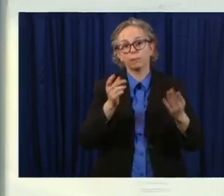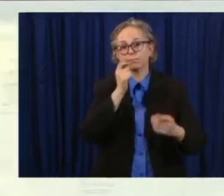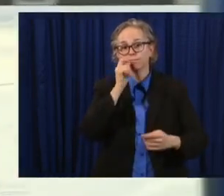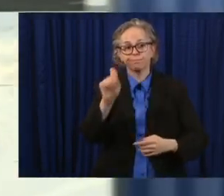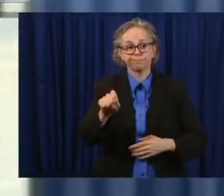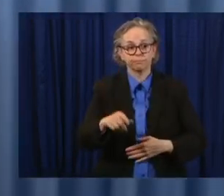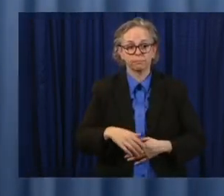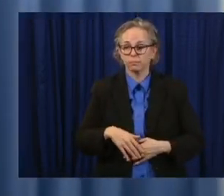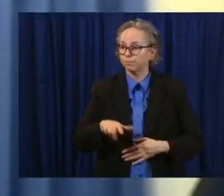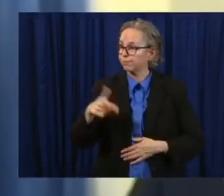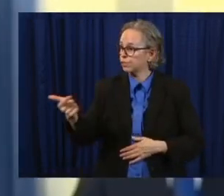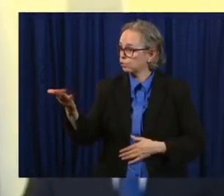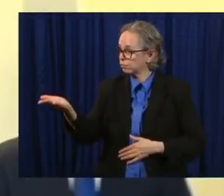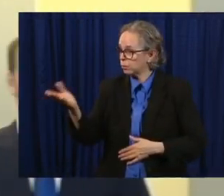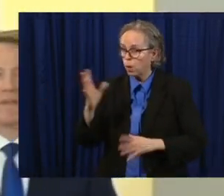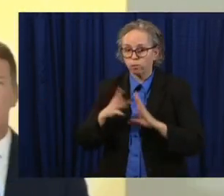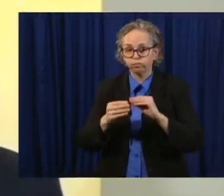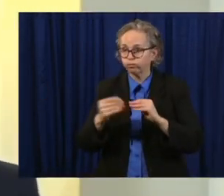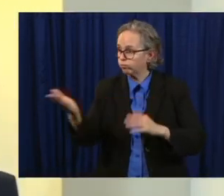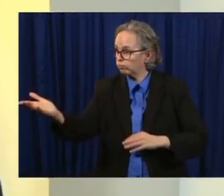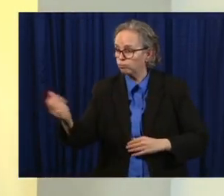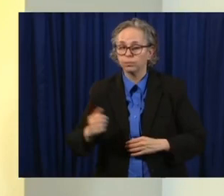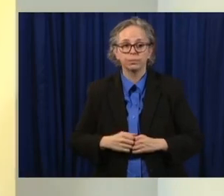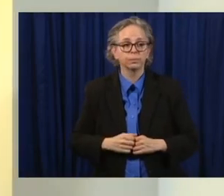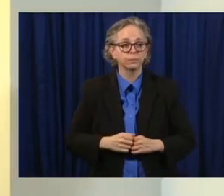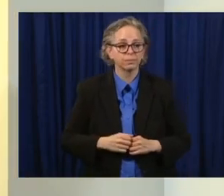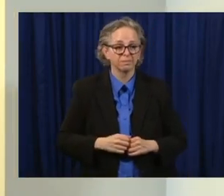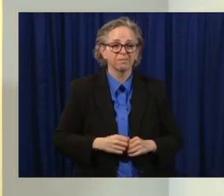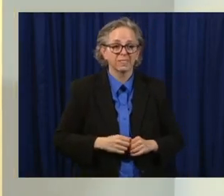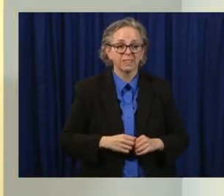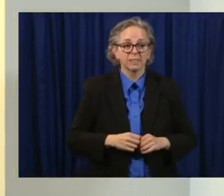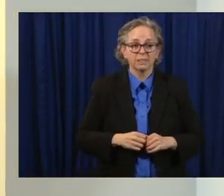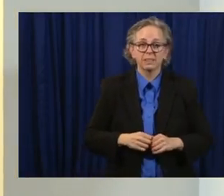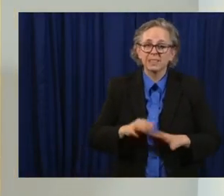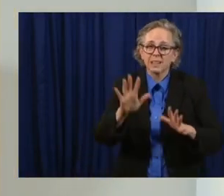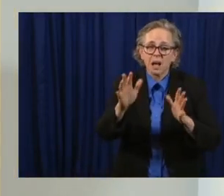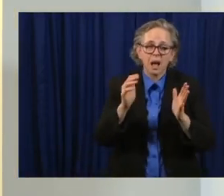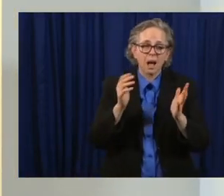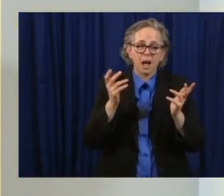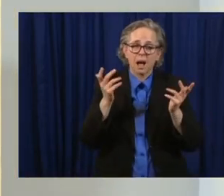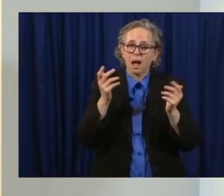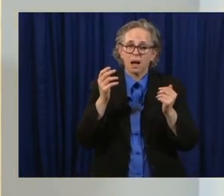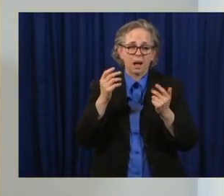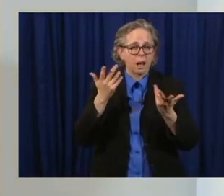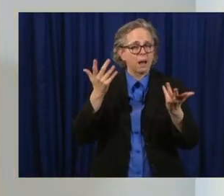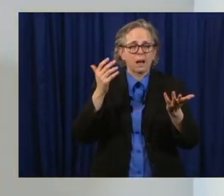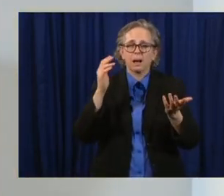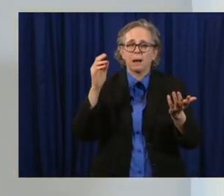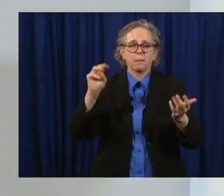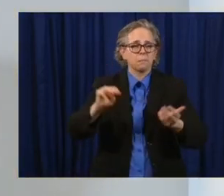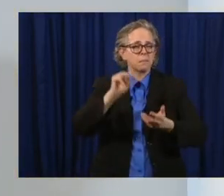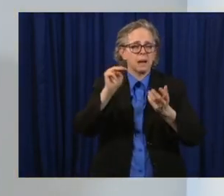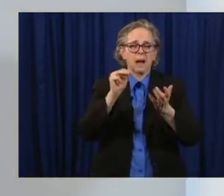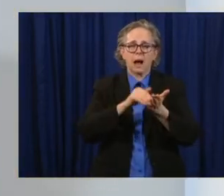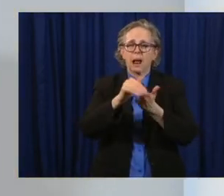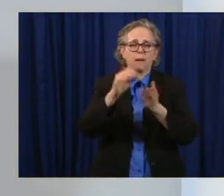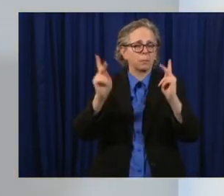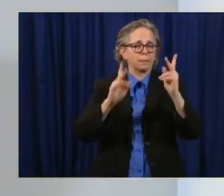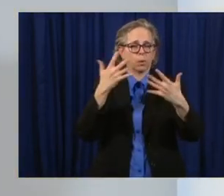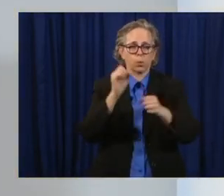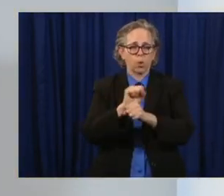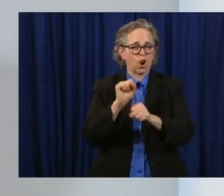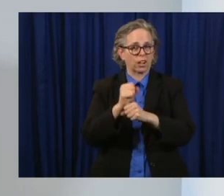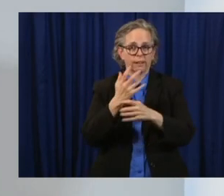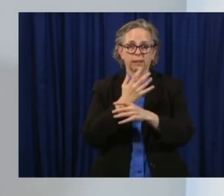that? Well, understand there are millions of people out there across Ohio who are already working safely under these